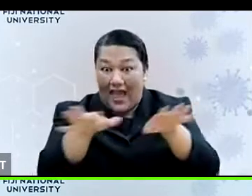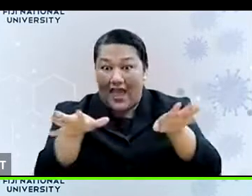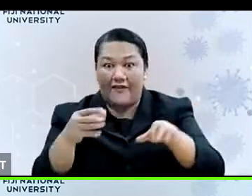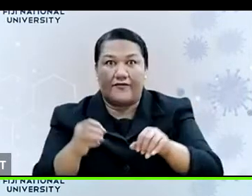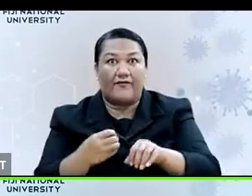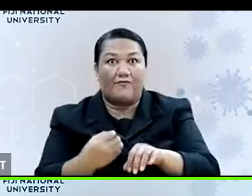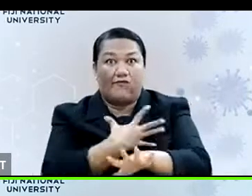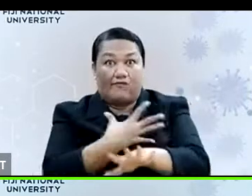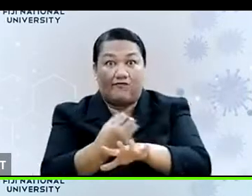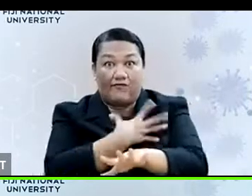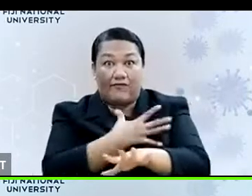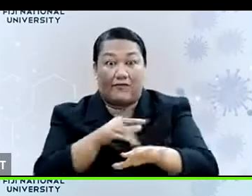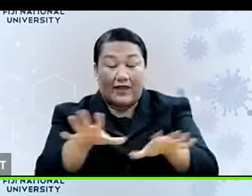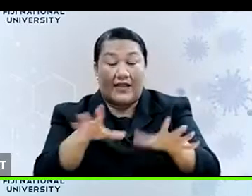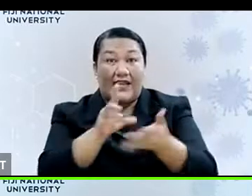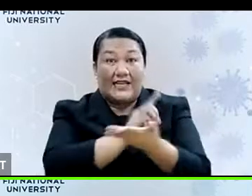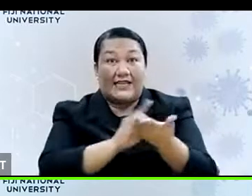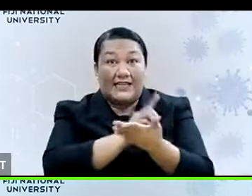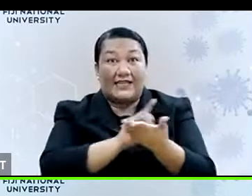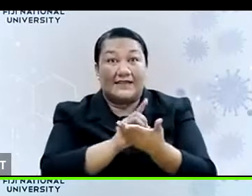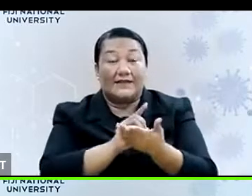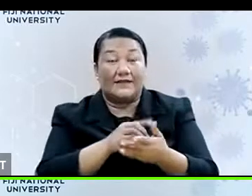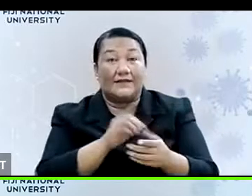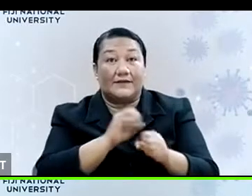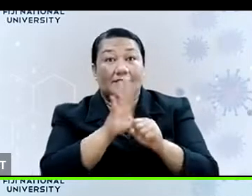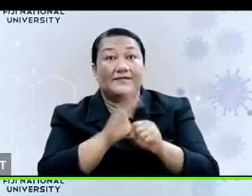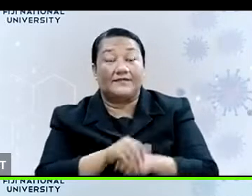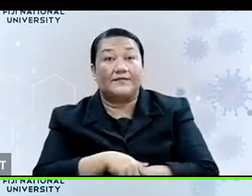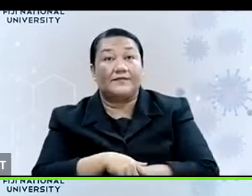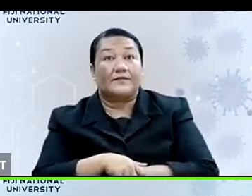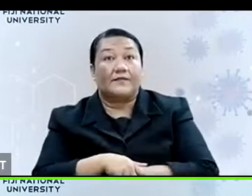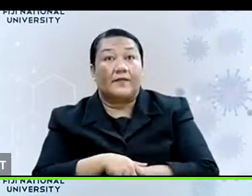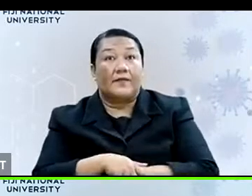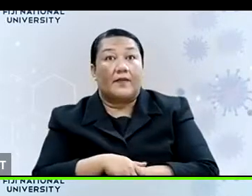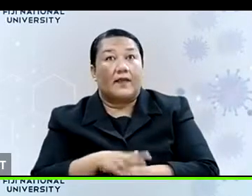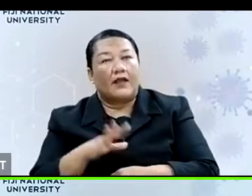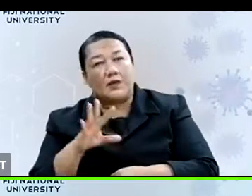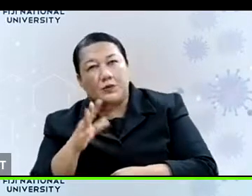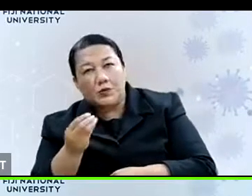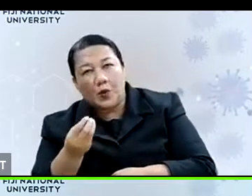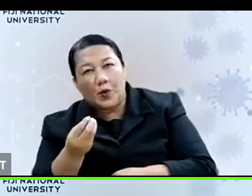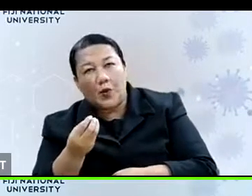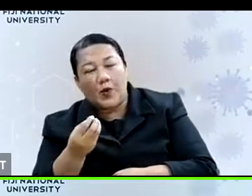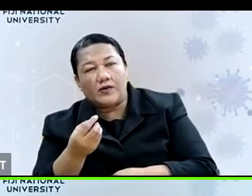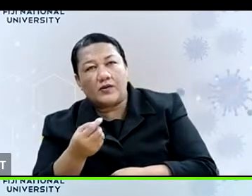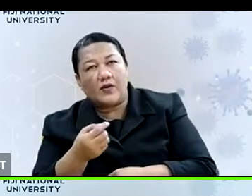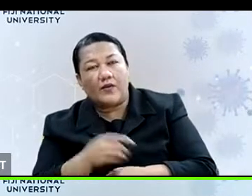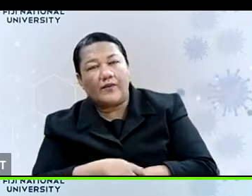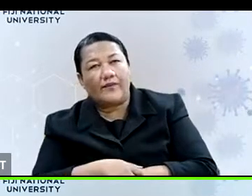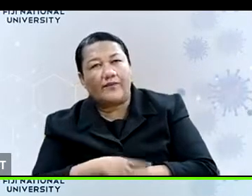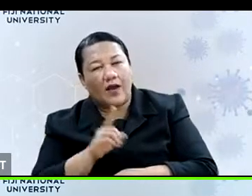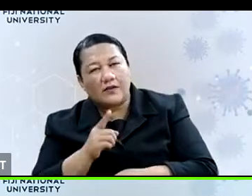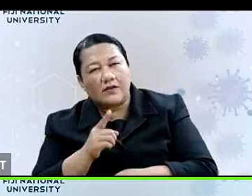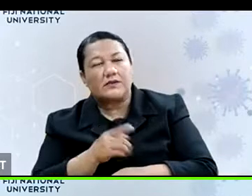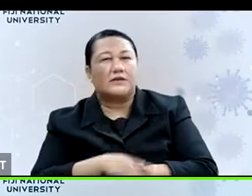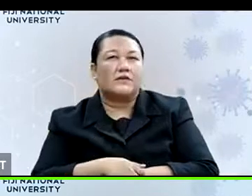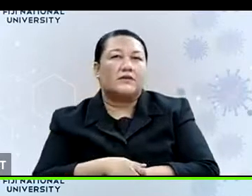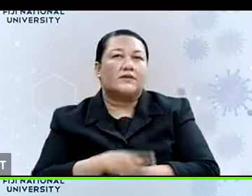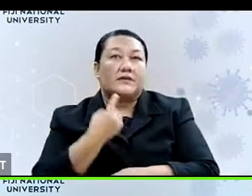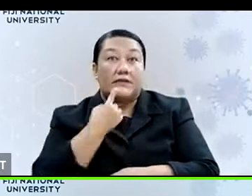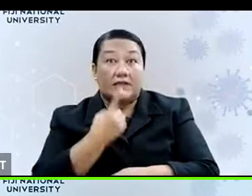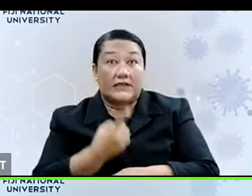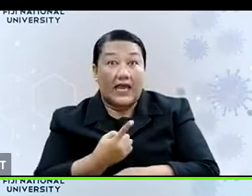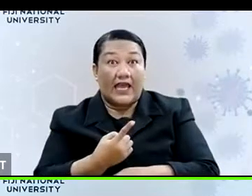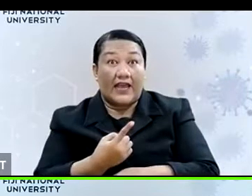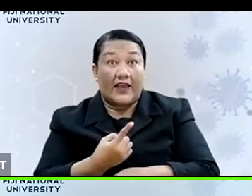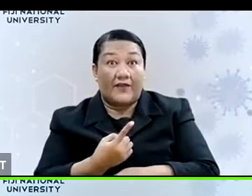enough testing. So ideally, what we would like to see is as infection comes